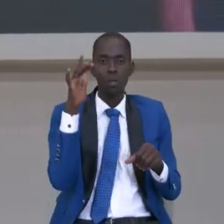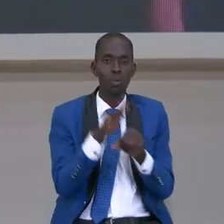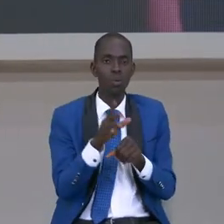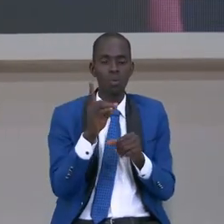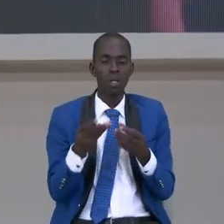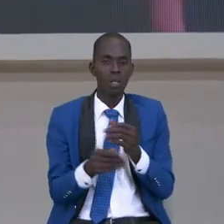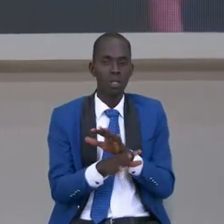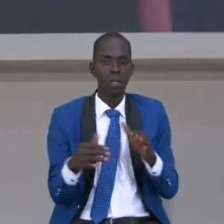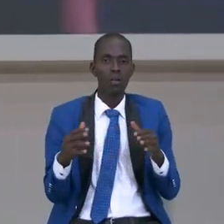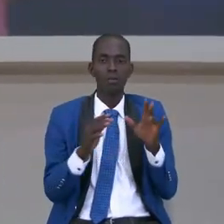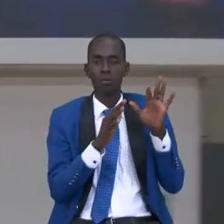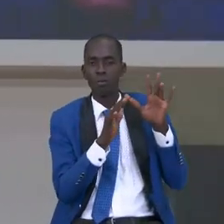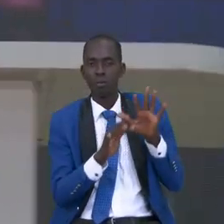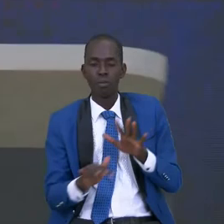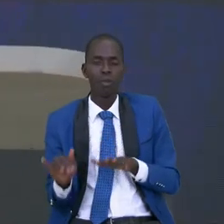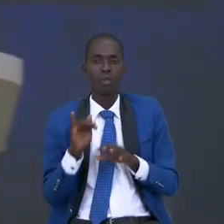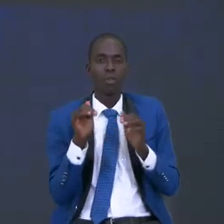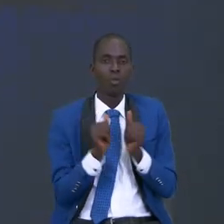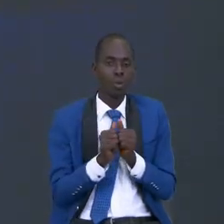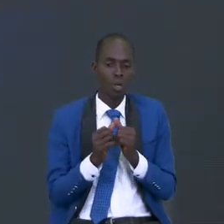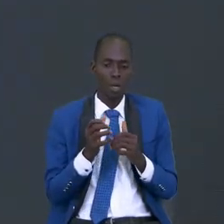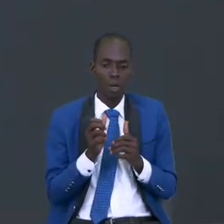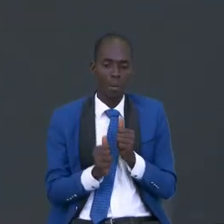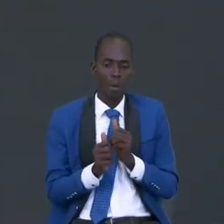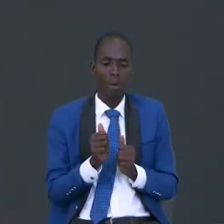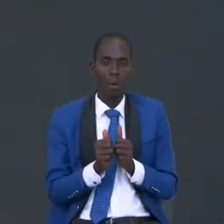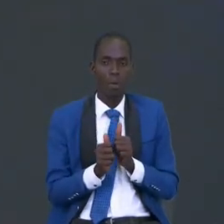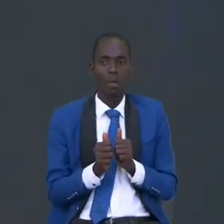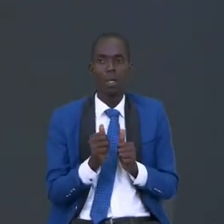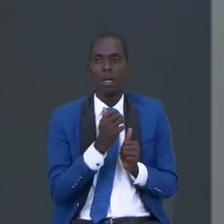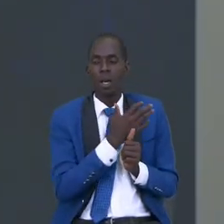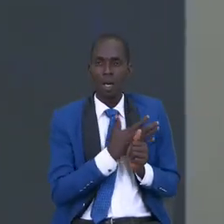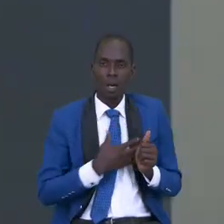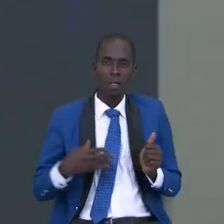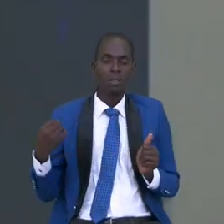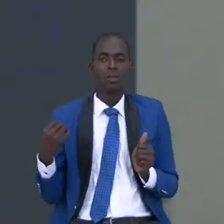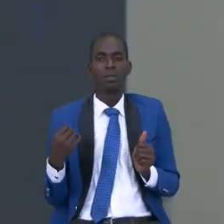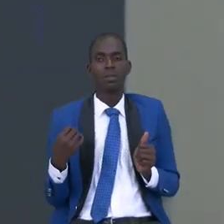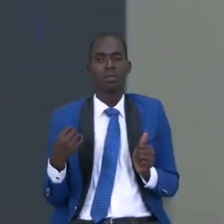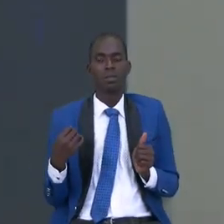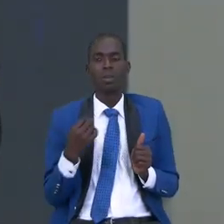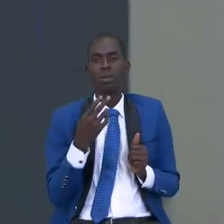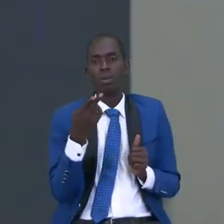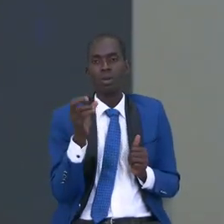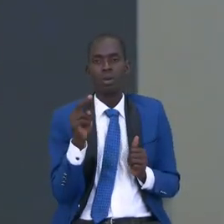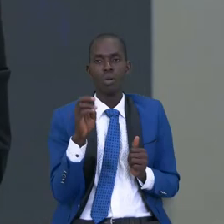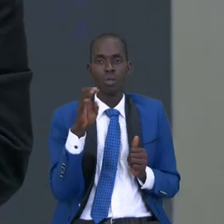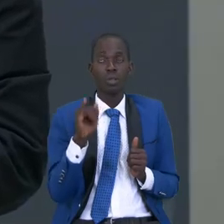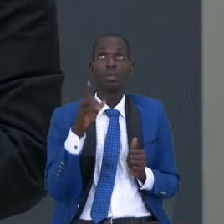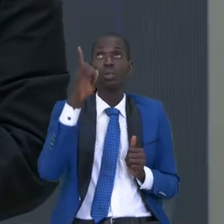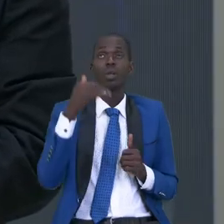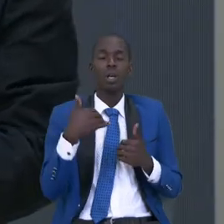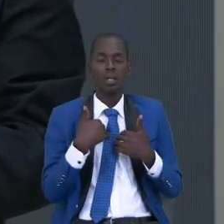honey. God had a good intention for them, a good purpose for them, a good destiny